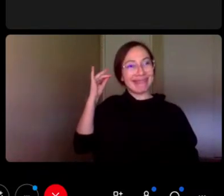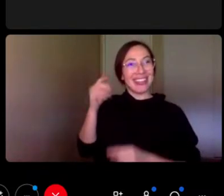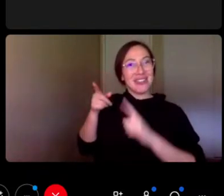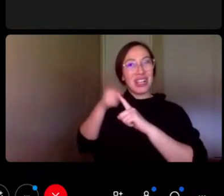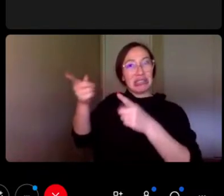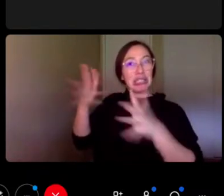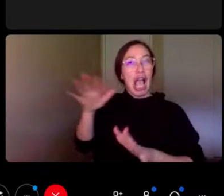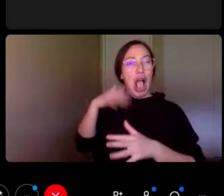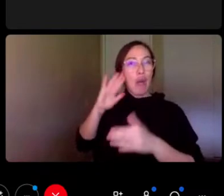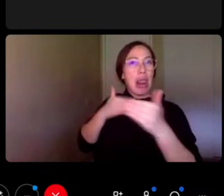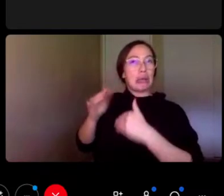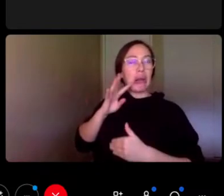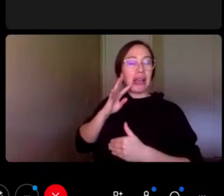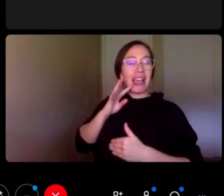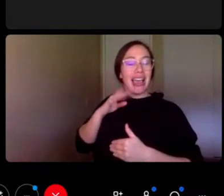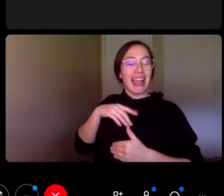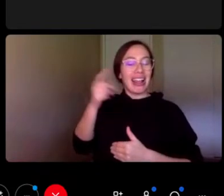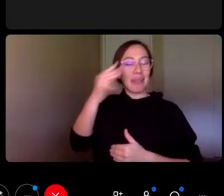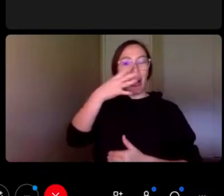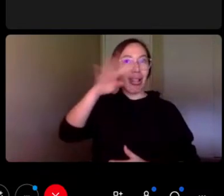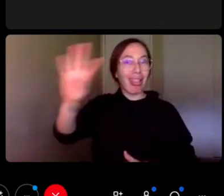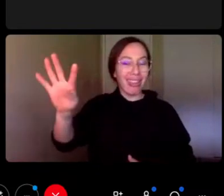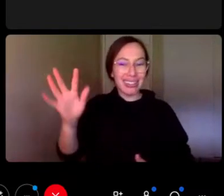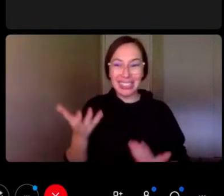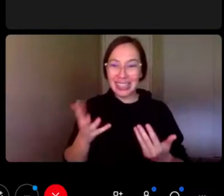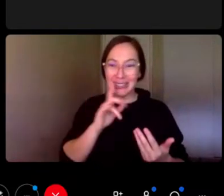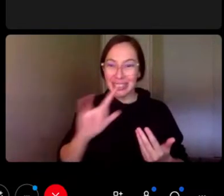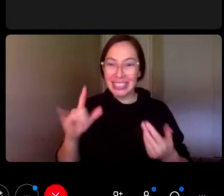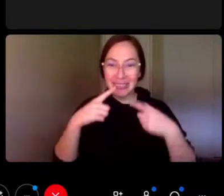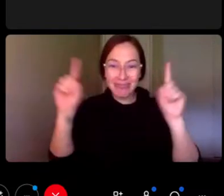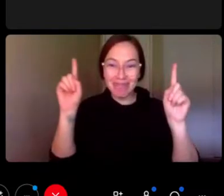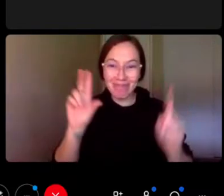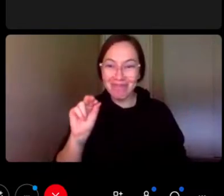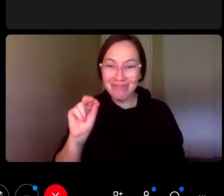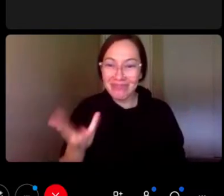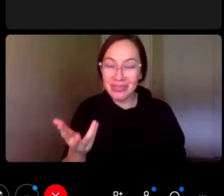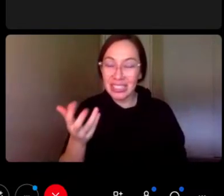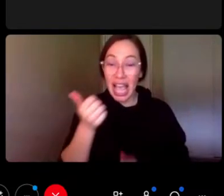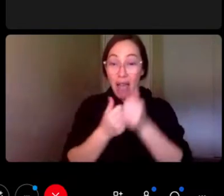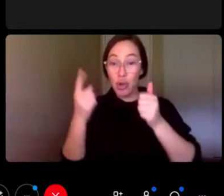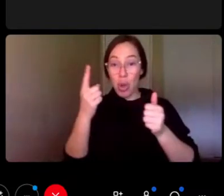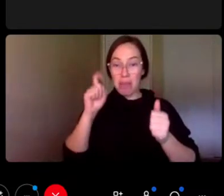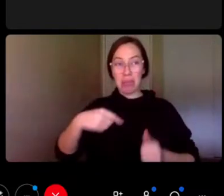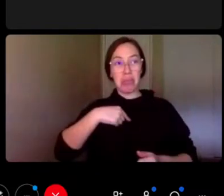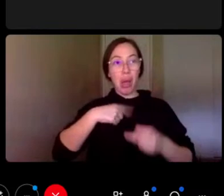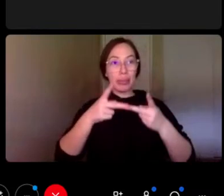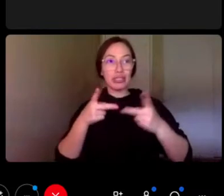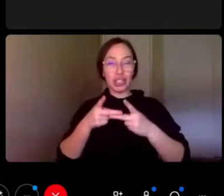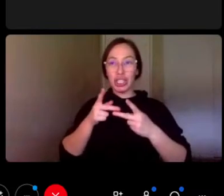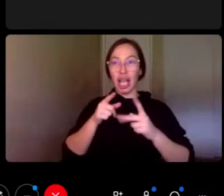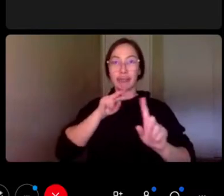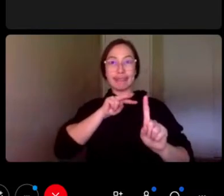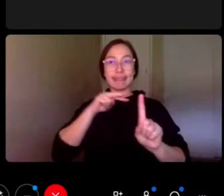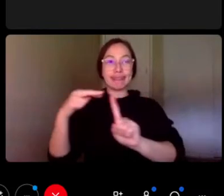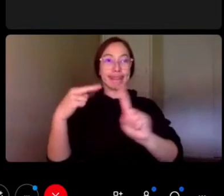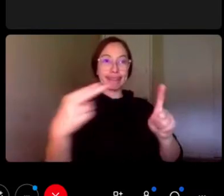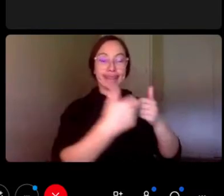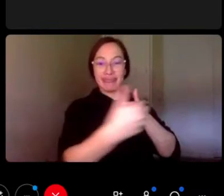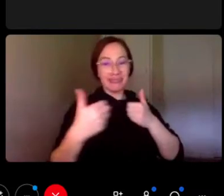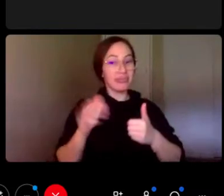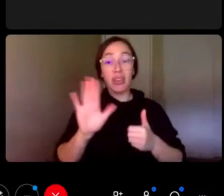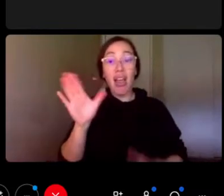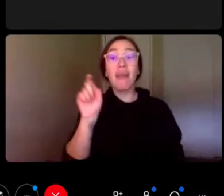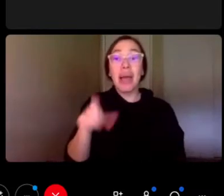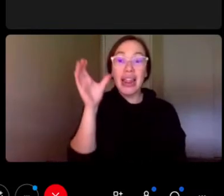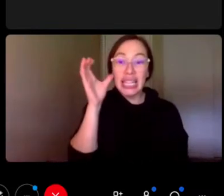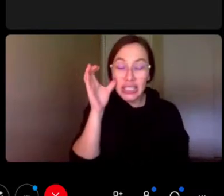to say next. And that gets you nowhere. That gets everybody being positional. Listening to the issue and